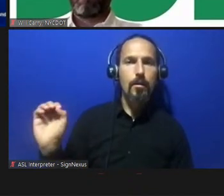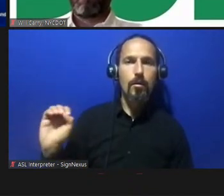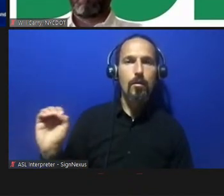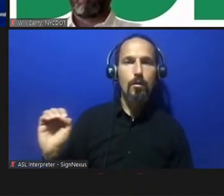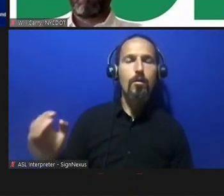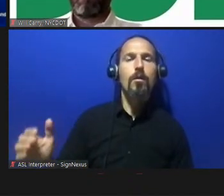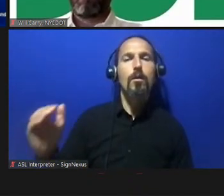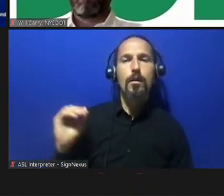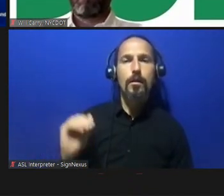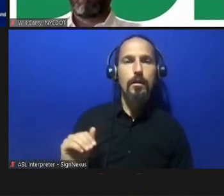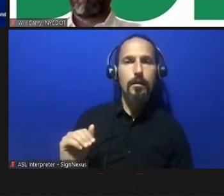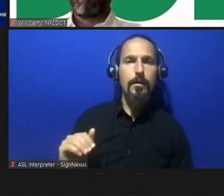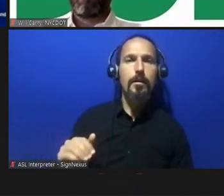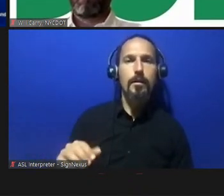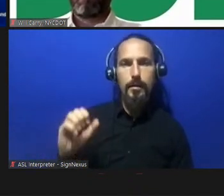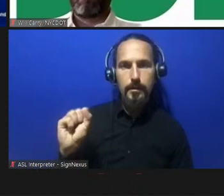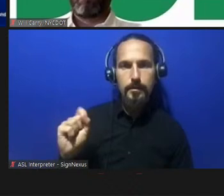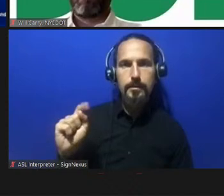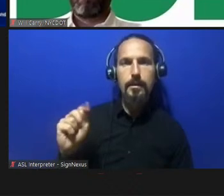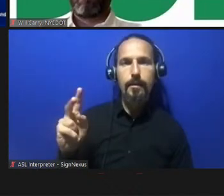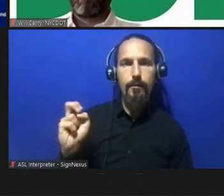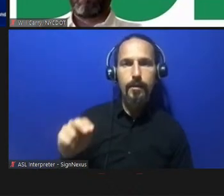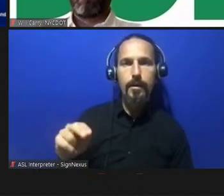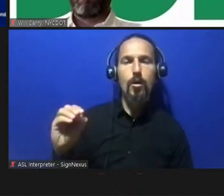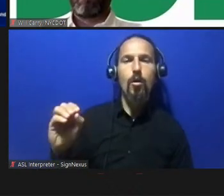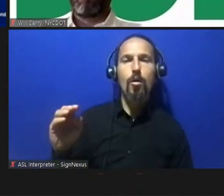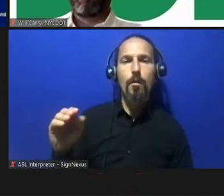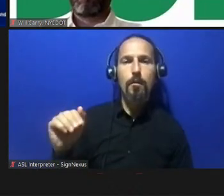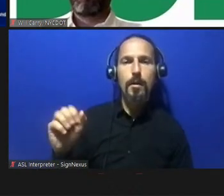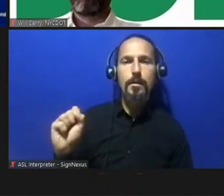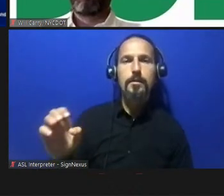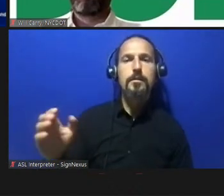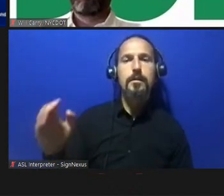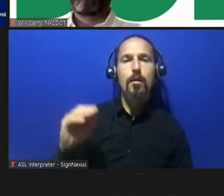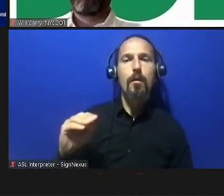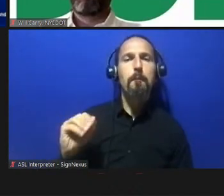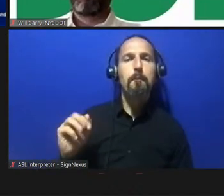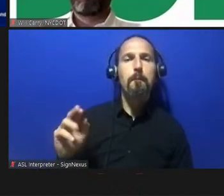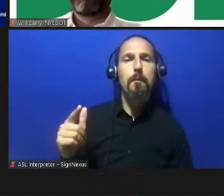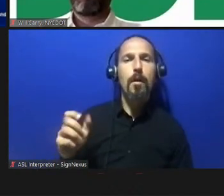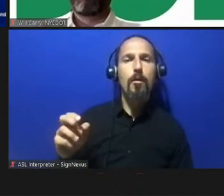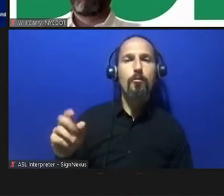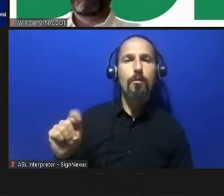the next speaker is stephen omase followed by margaret basilio